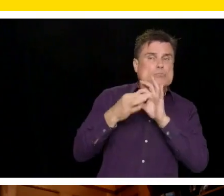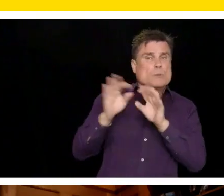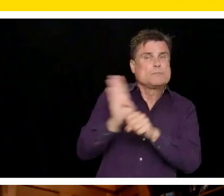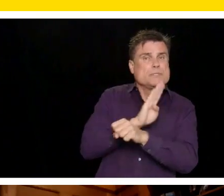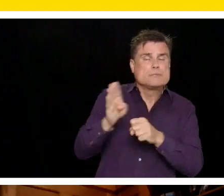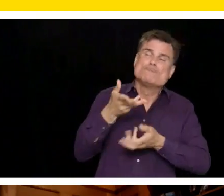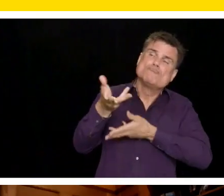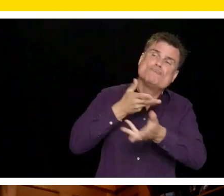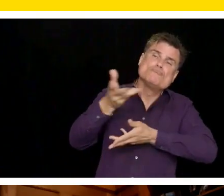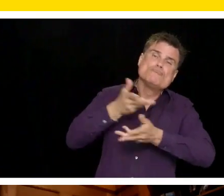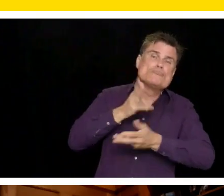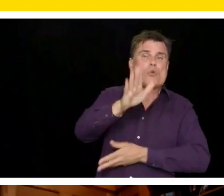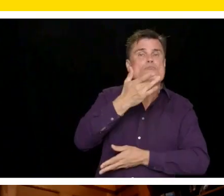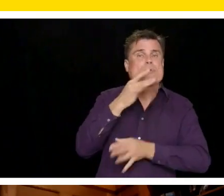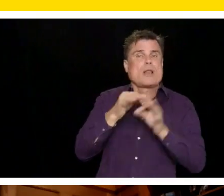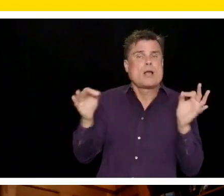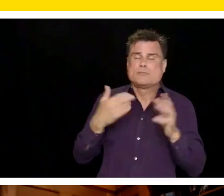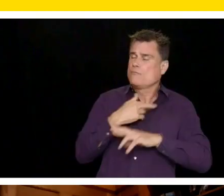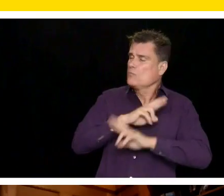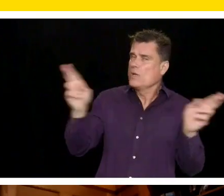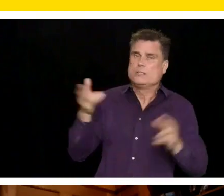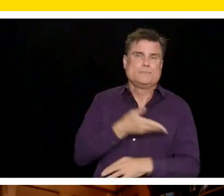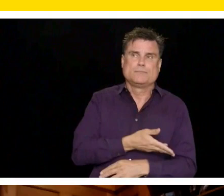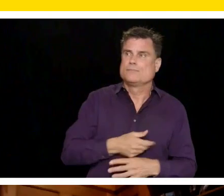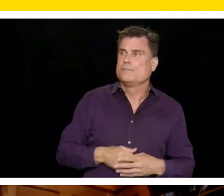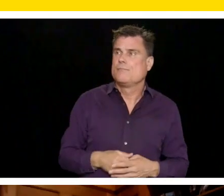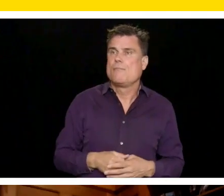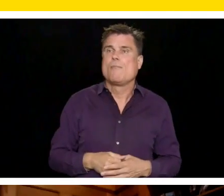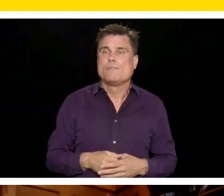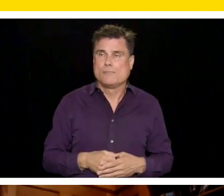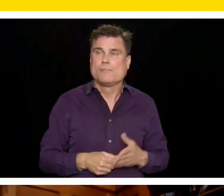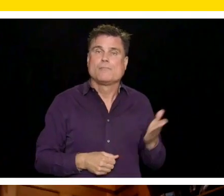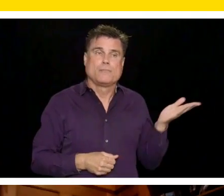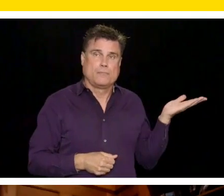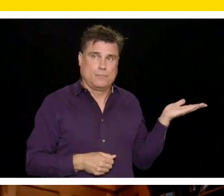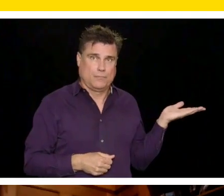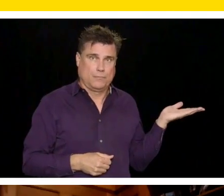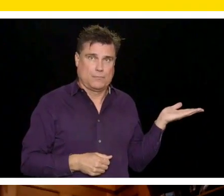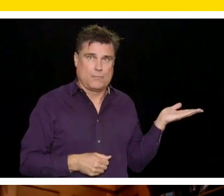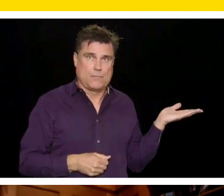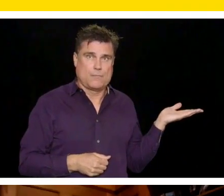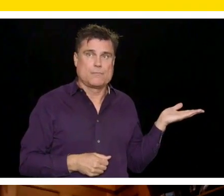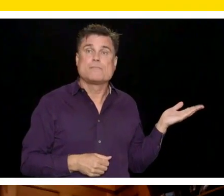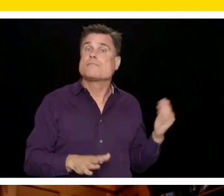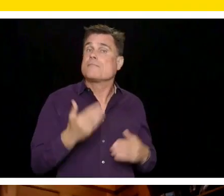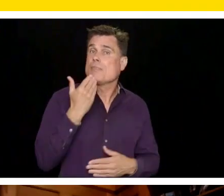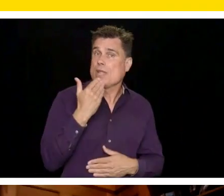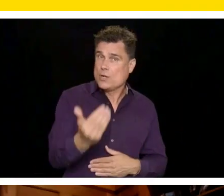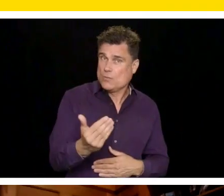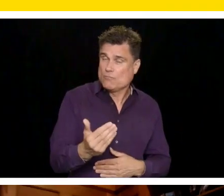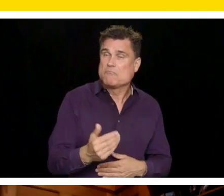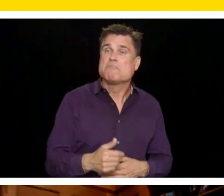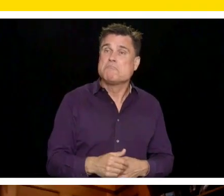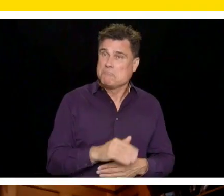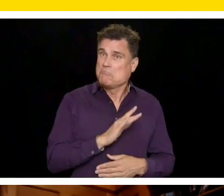another example of collaboration and working together, because that's what Restart is. It is all about collaboration, whether